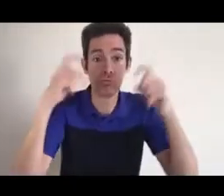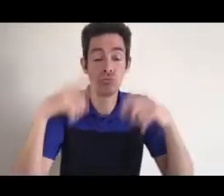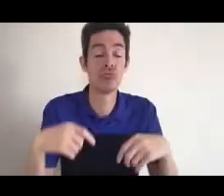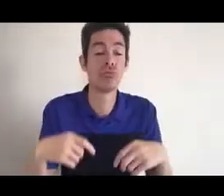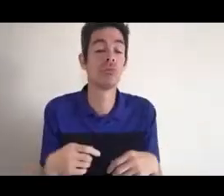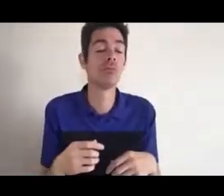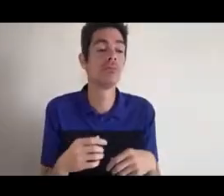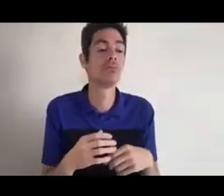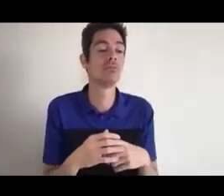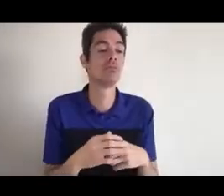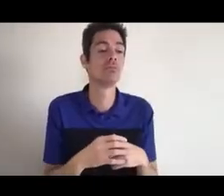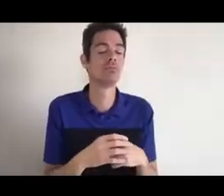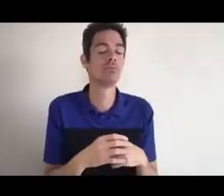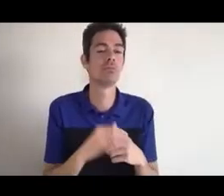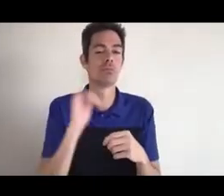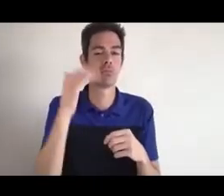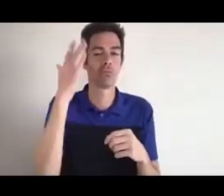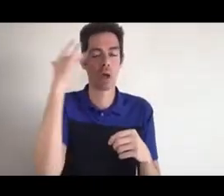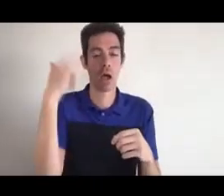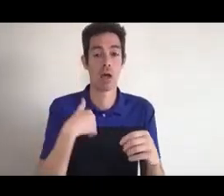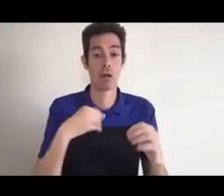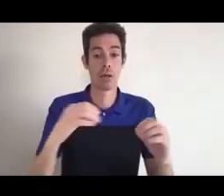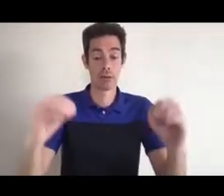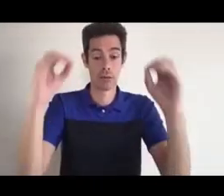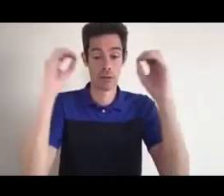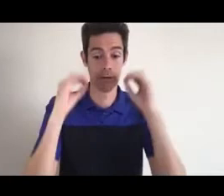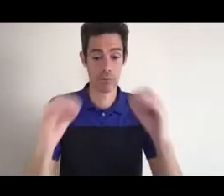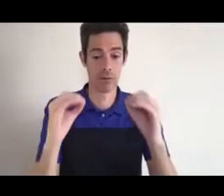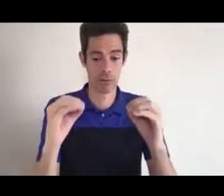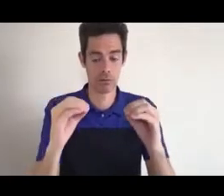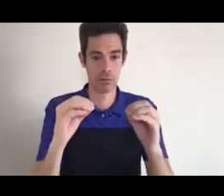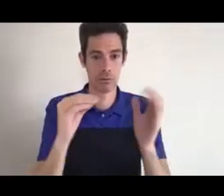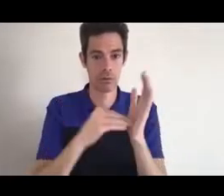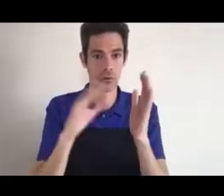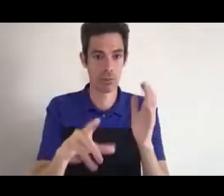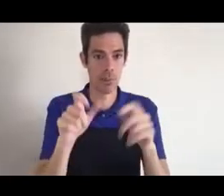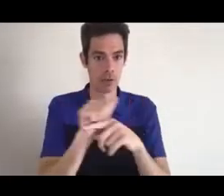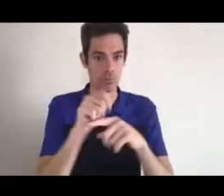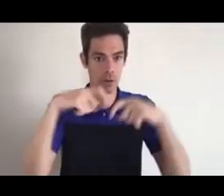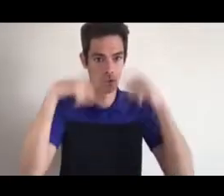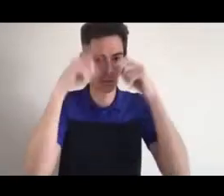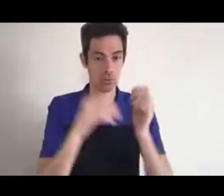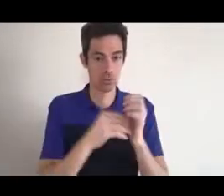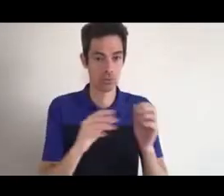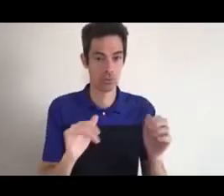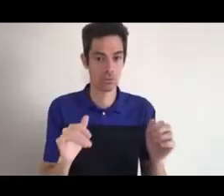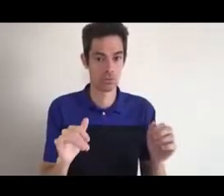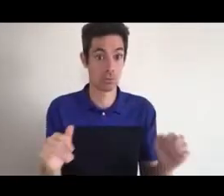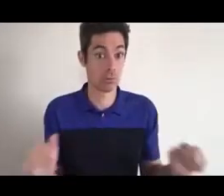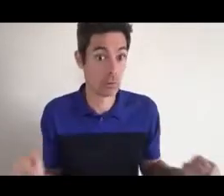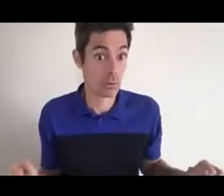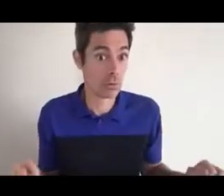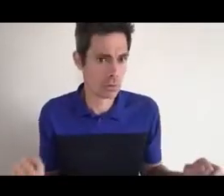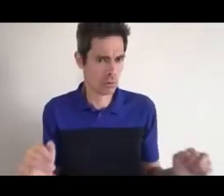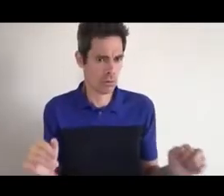ingrained. And so it happens while I'm communicating. And so when I teach,